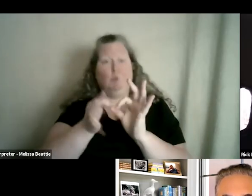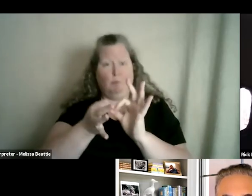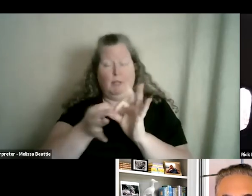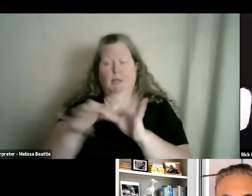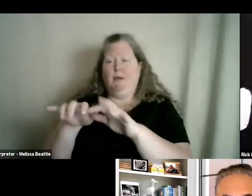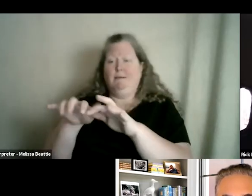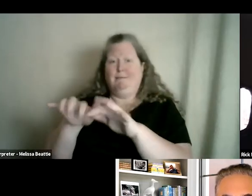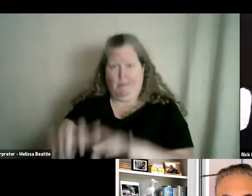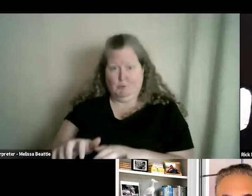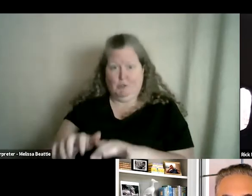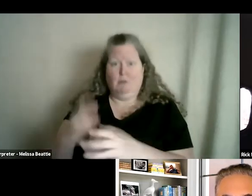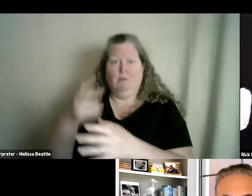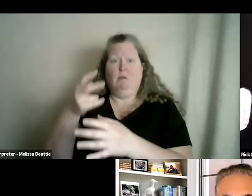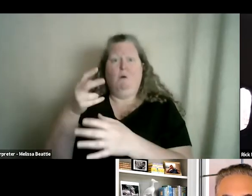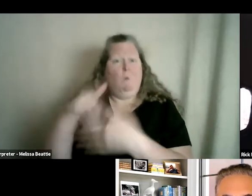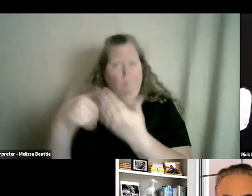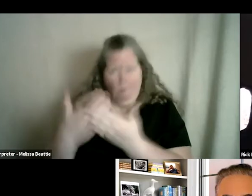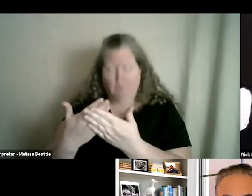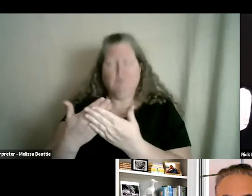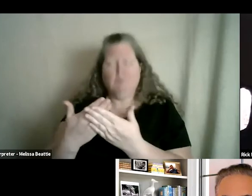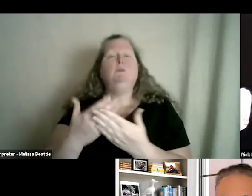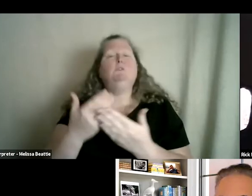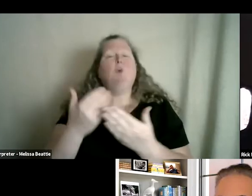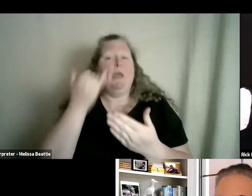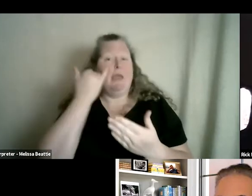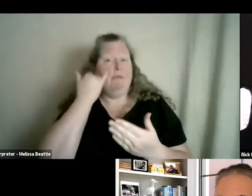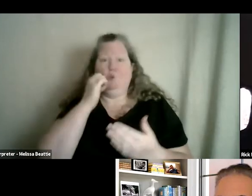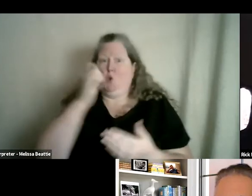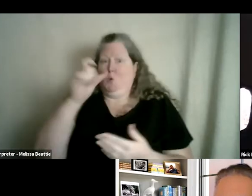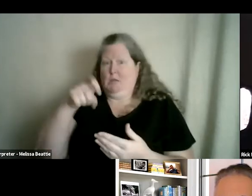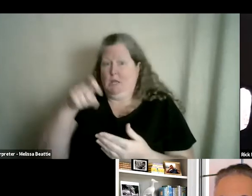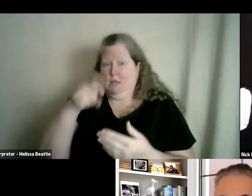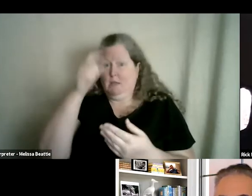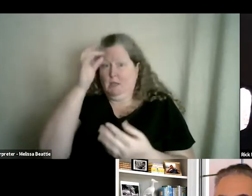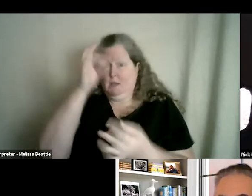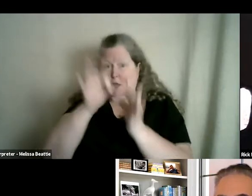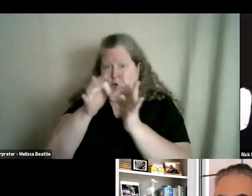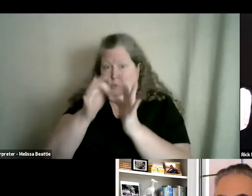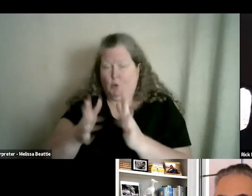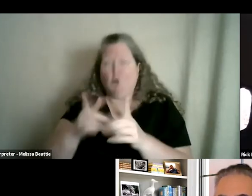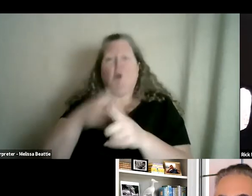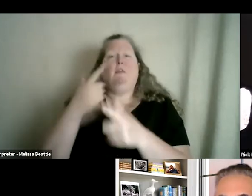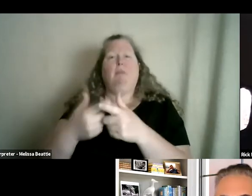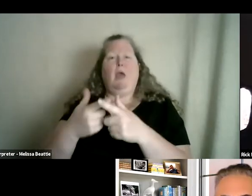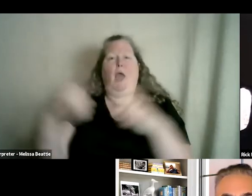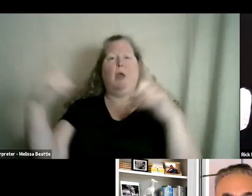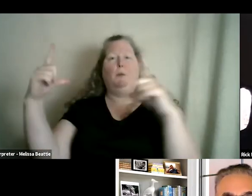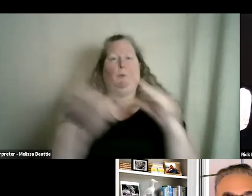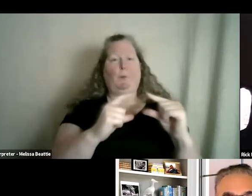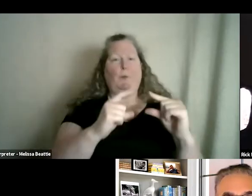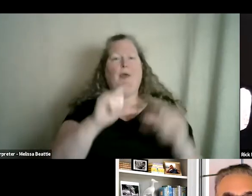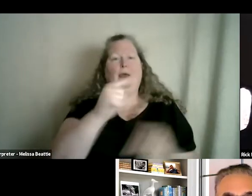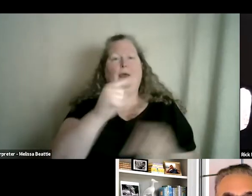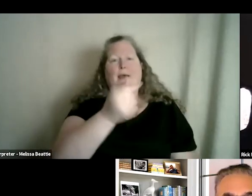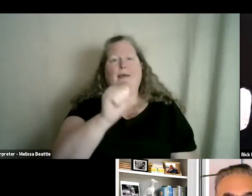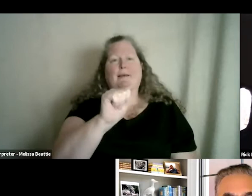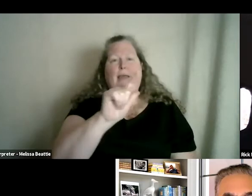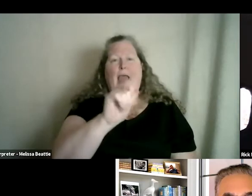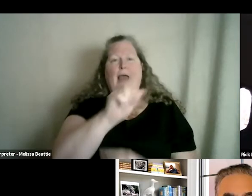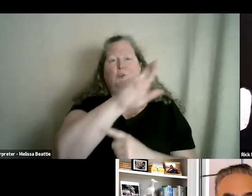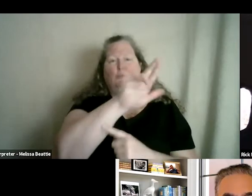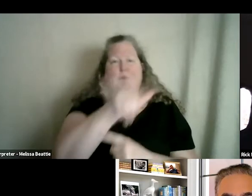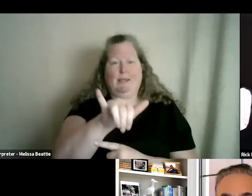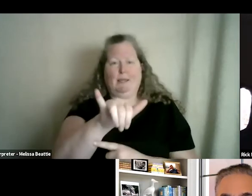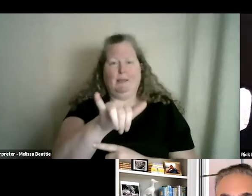our interpreter services, you can click on the gallery view. And as per the rules of the webinar, there will be no mute button for our guests